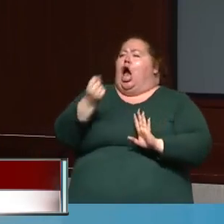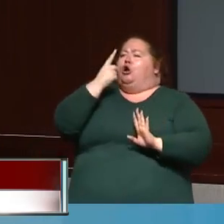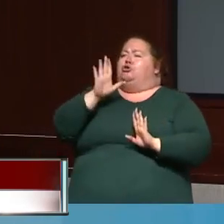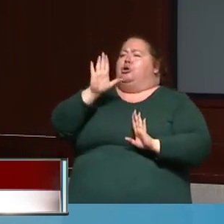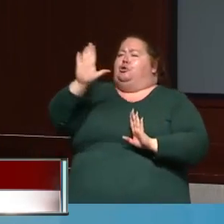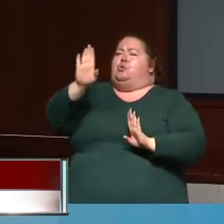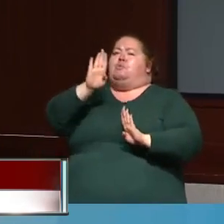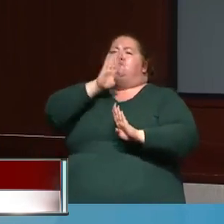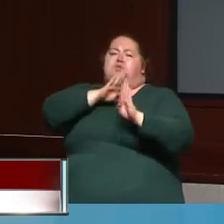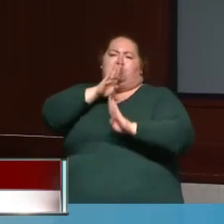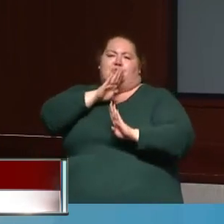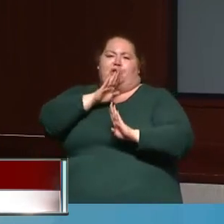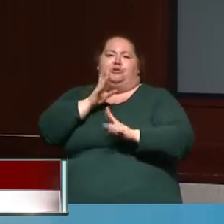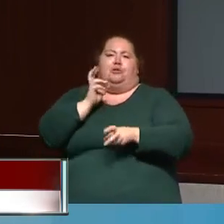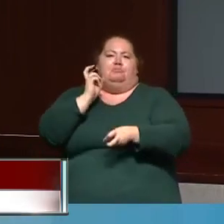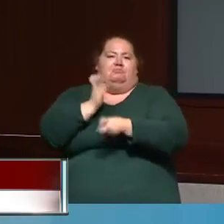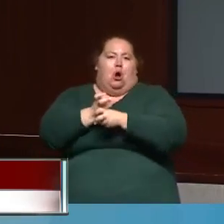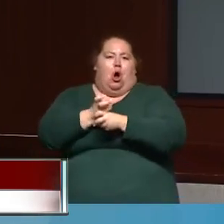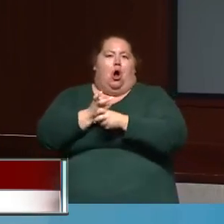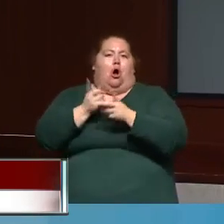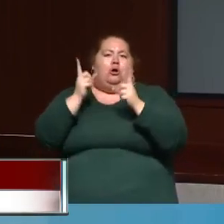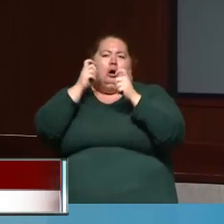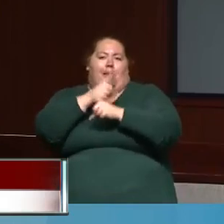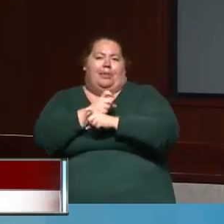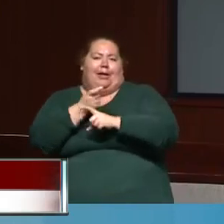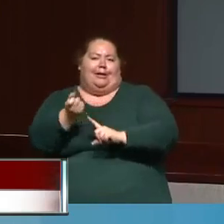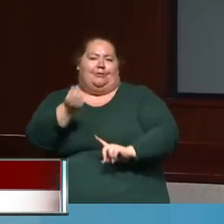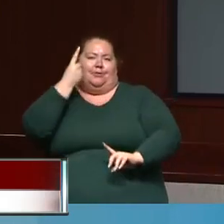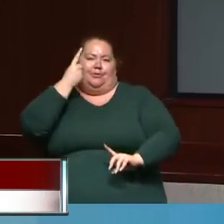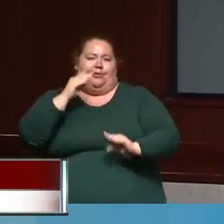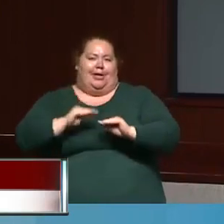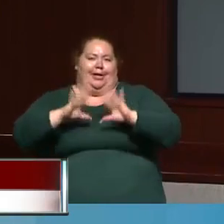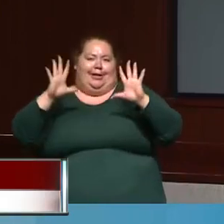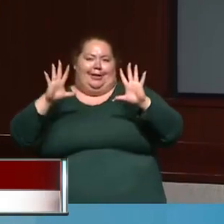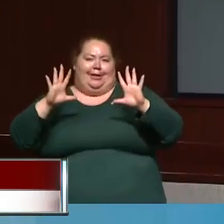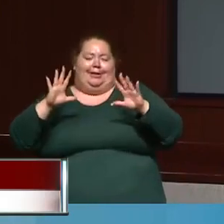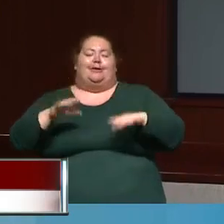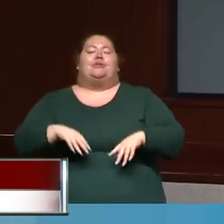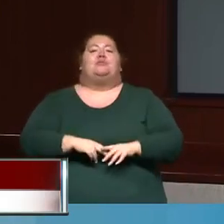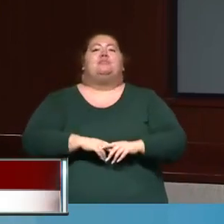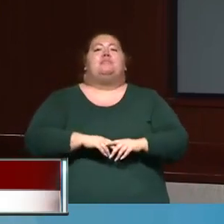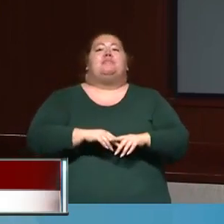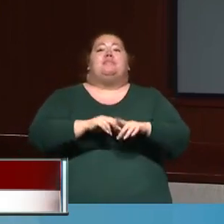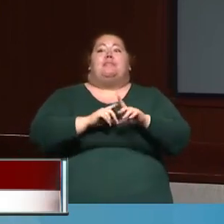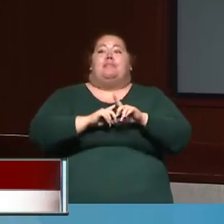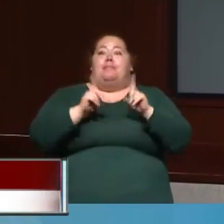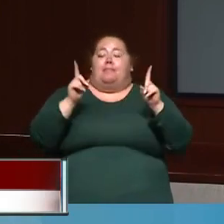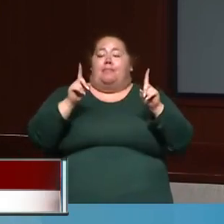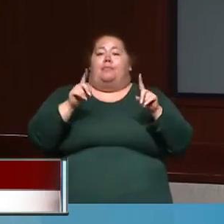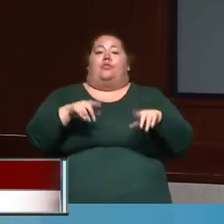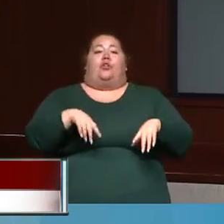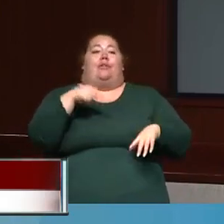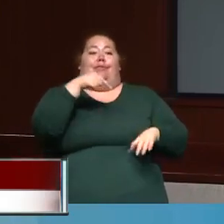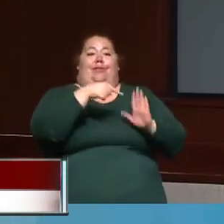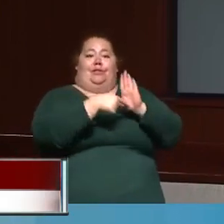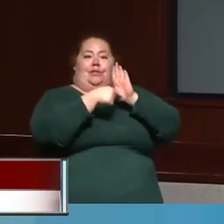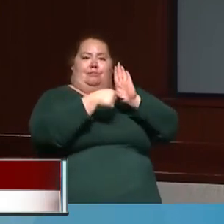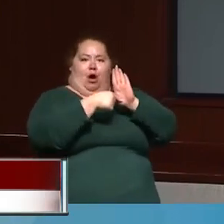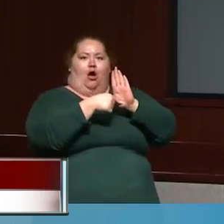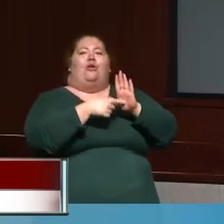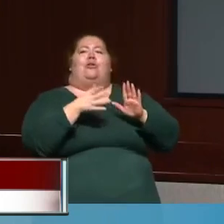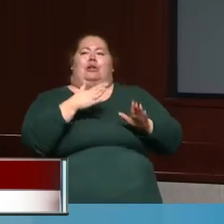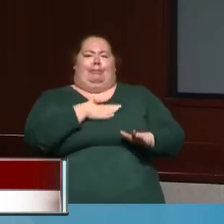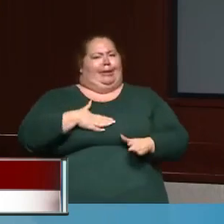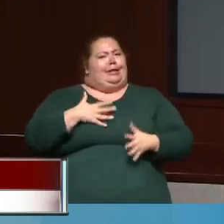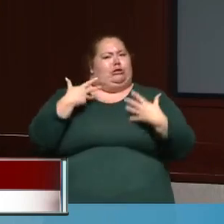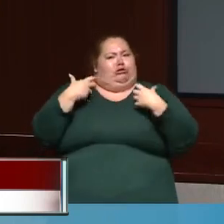your, to wrap your brain around. And so that's why we're relying on this model in order for us to have confidence that we are finding